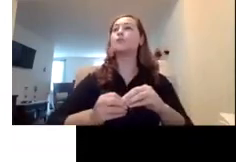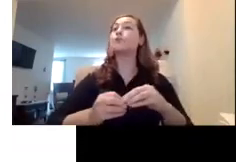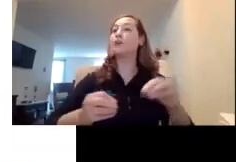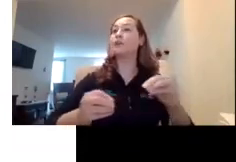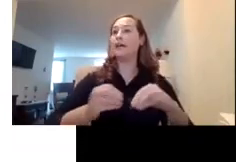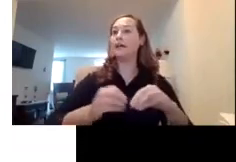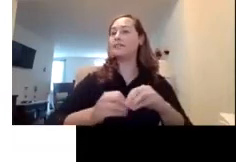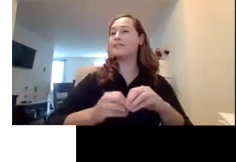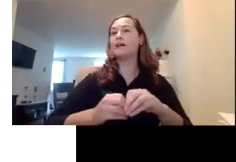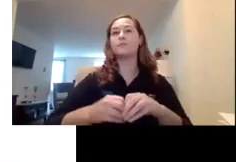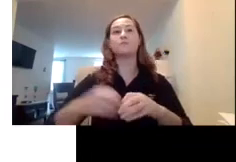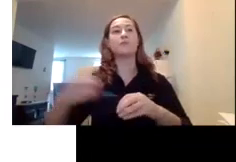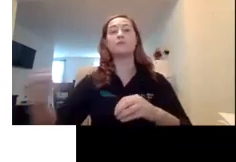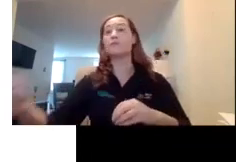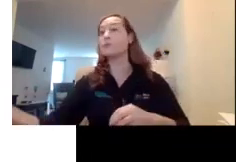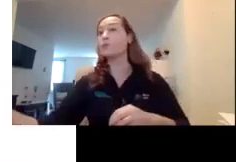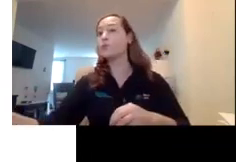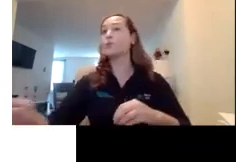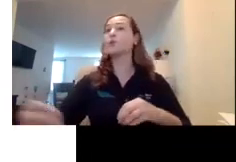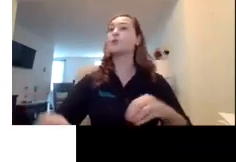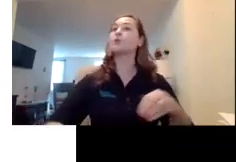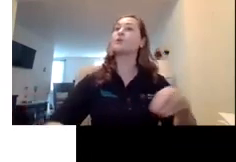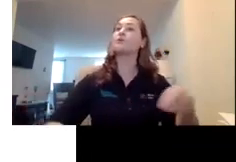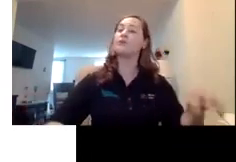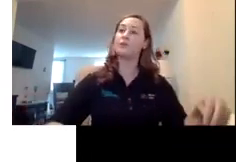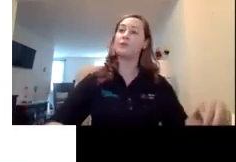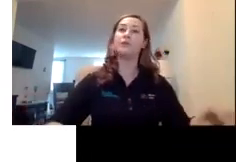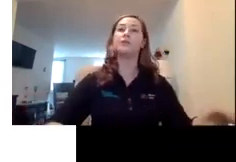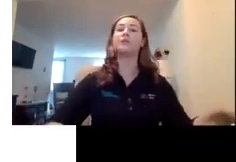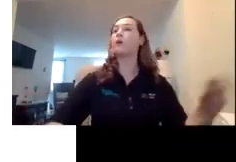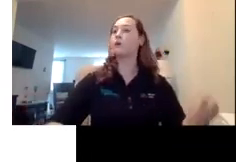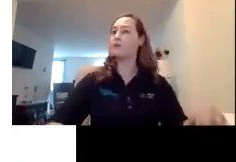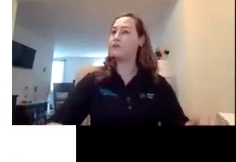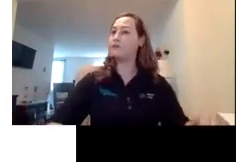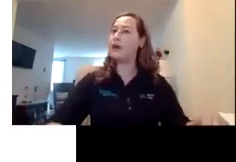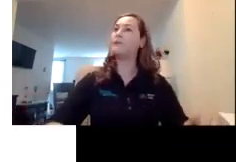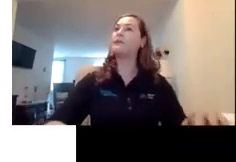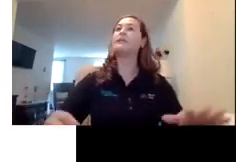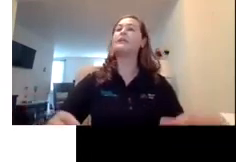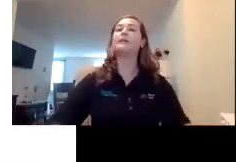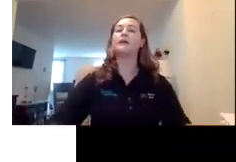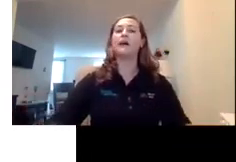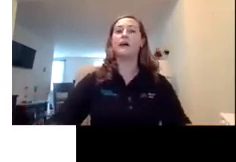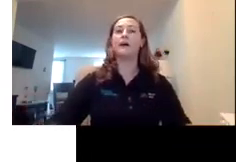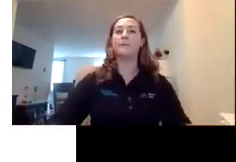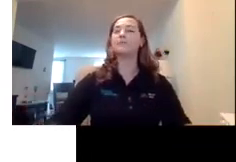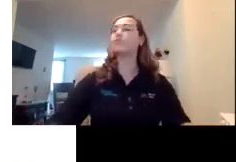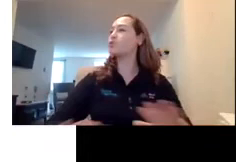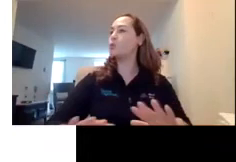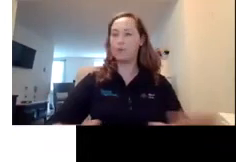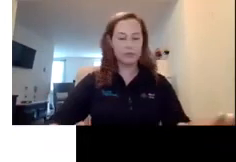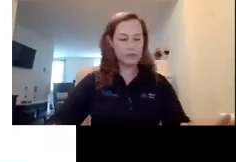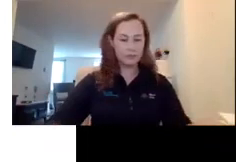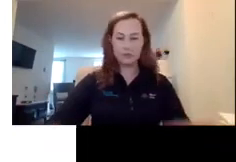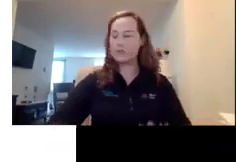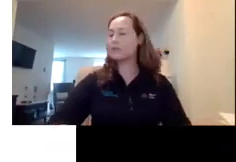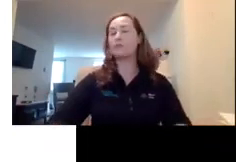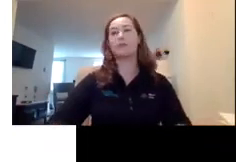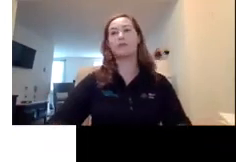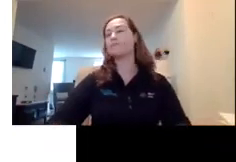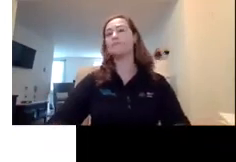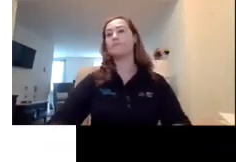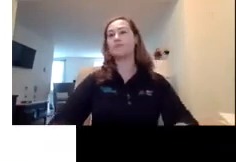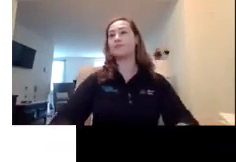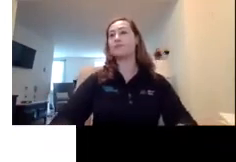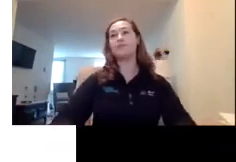to connect, sometimes the social worker from the unit with the family. The social workers, I have to say, they